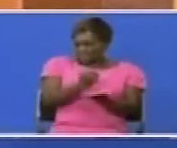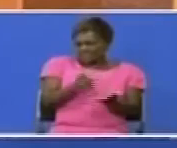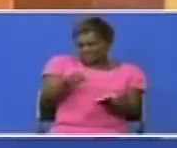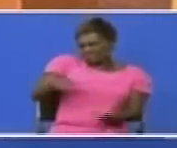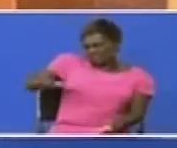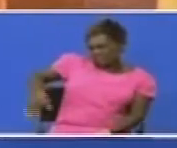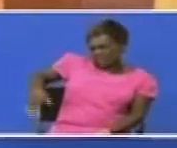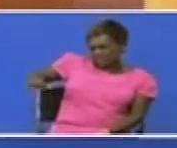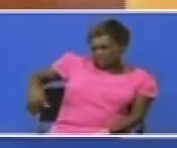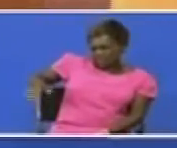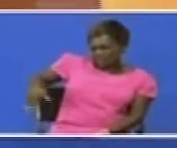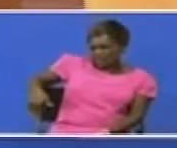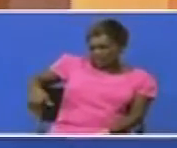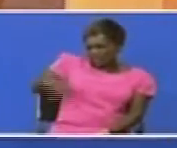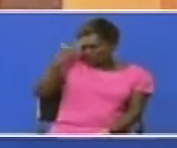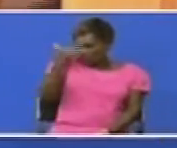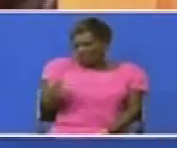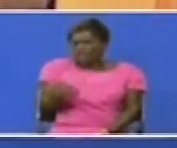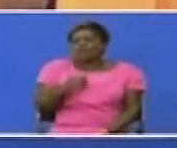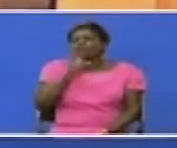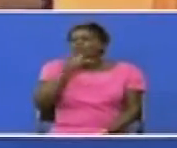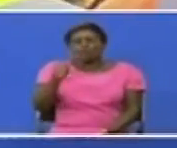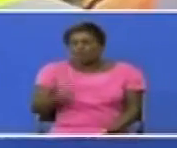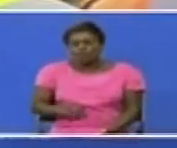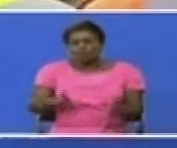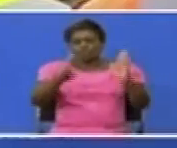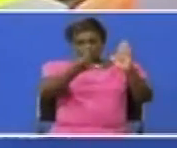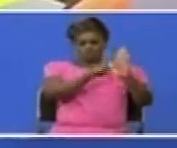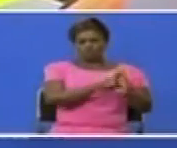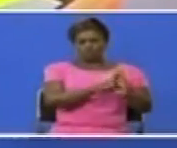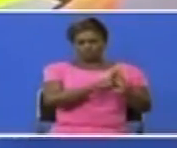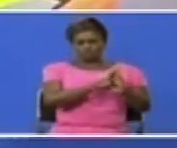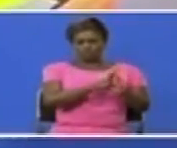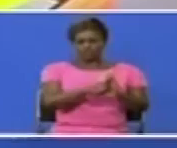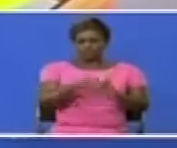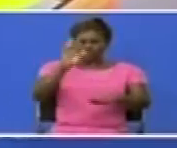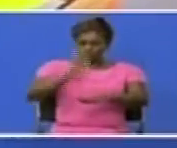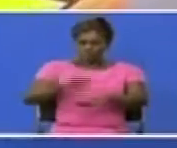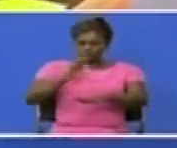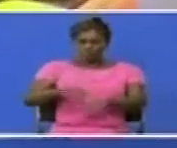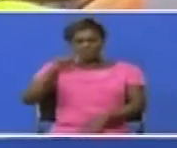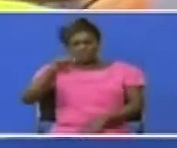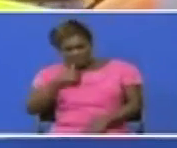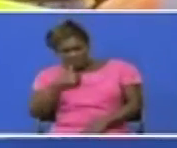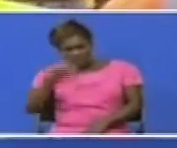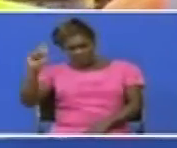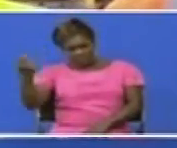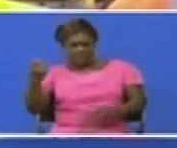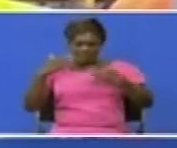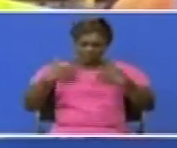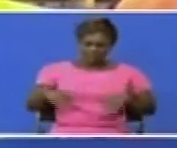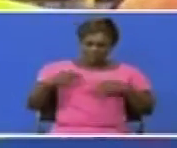lagged behind, among them relying on old legal framework. It would be very, very good news for Kenya if we have a